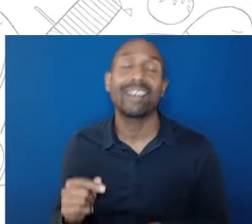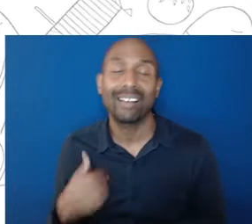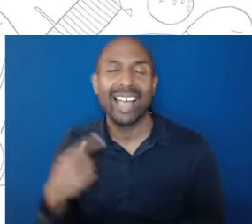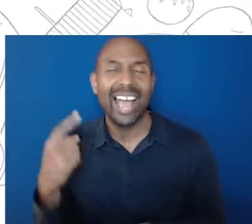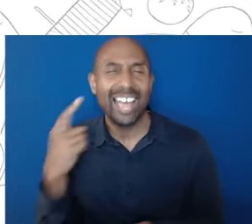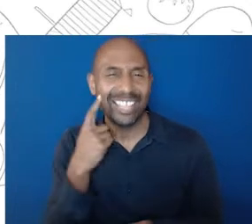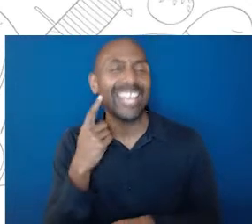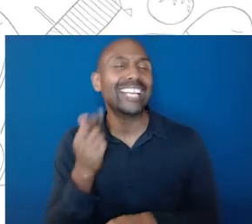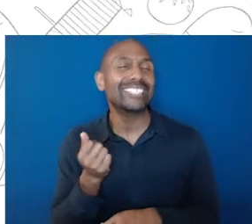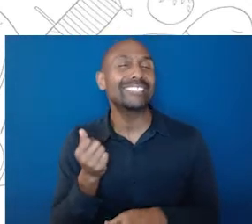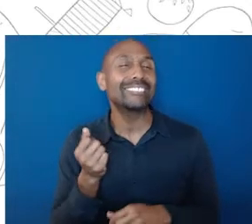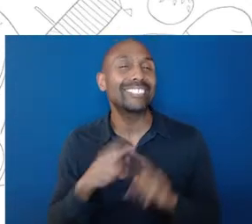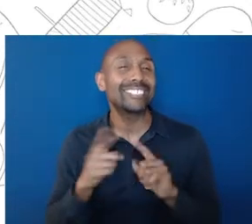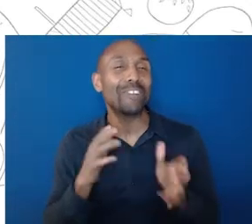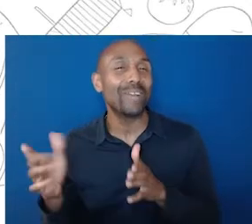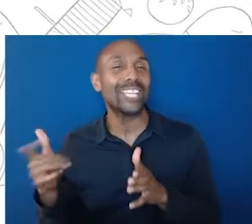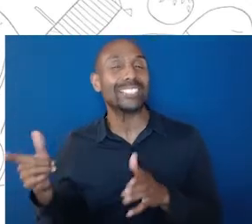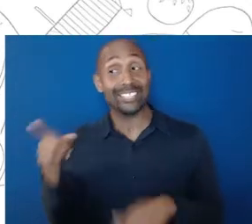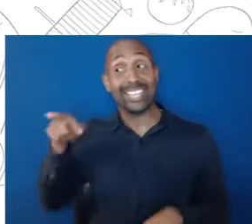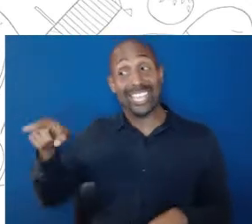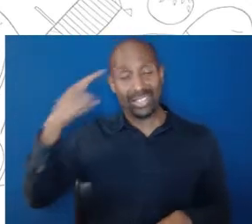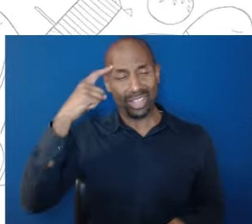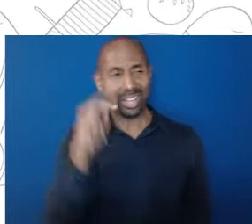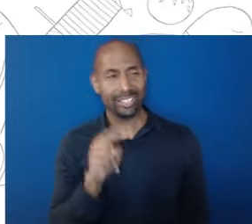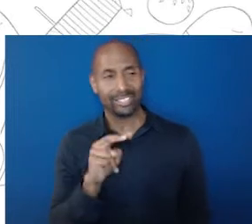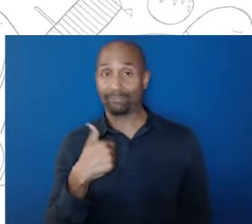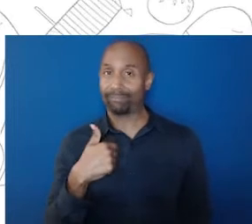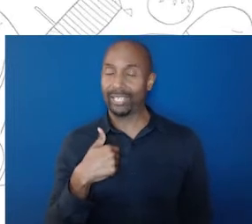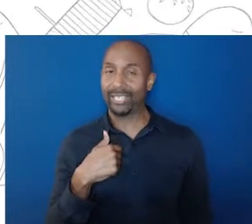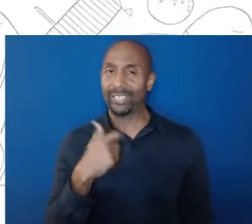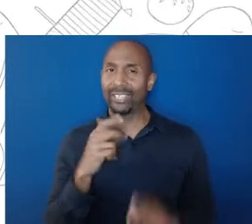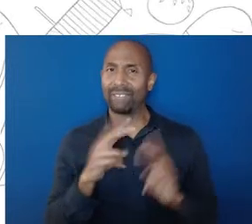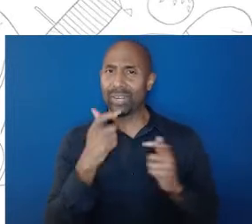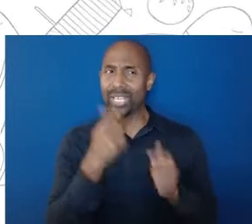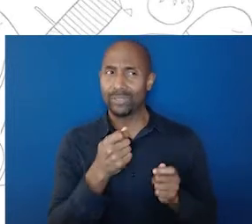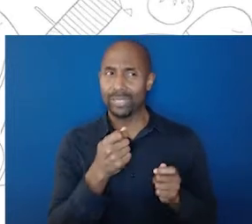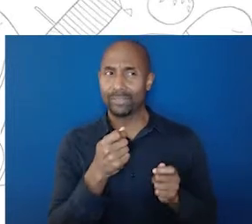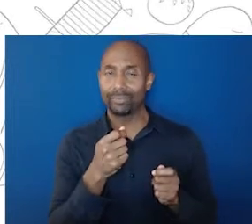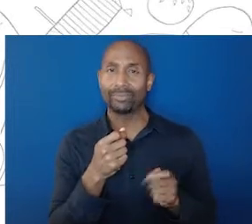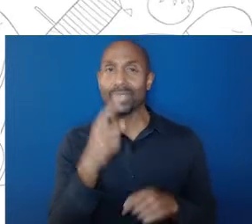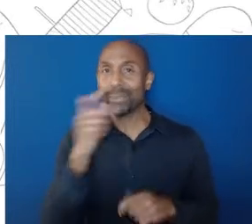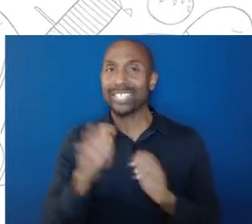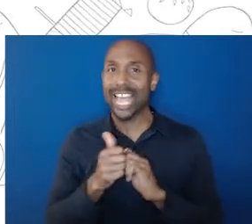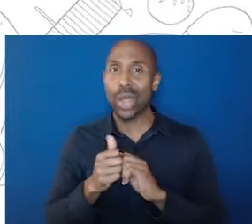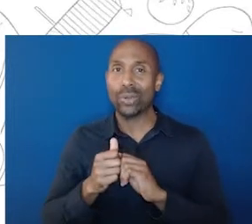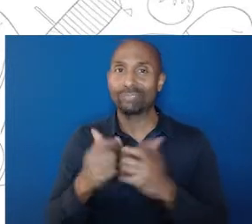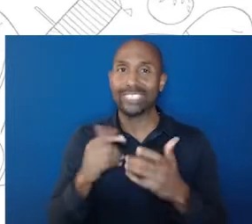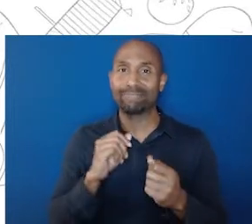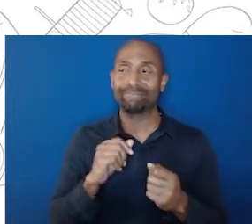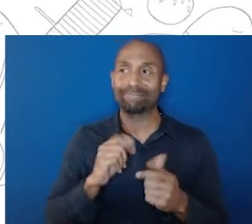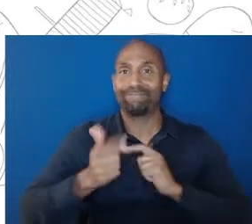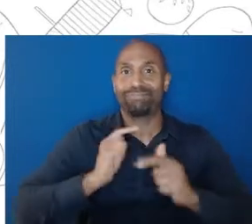was really, really interesting. Oh, right? I can imagine. Because he didn't engage with people in the ways that